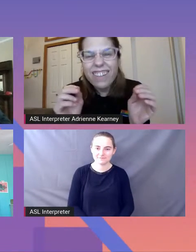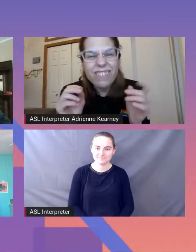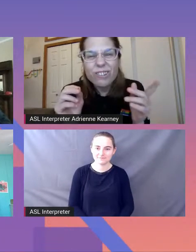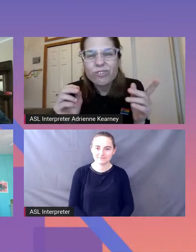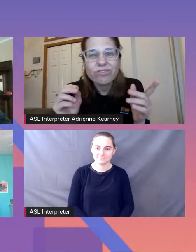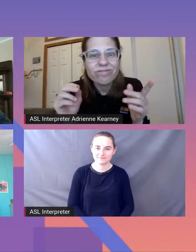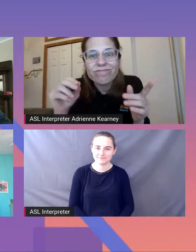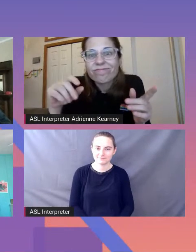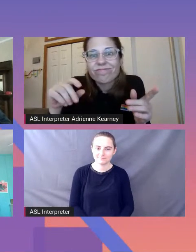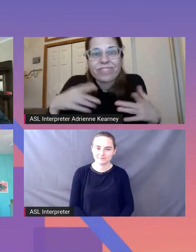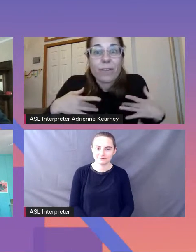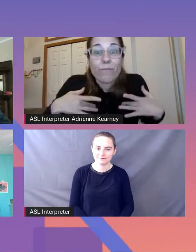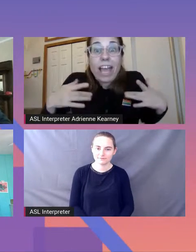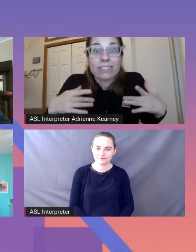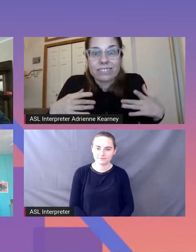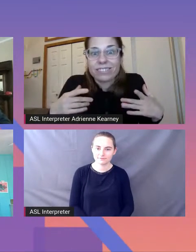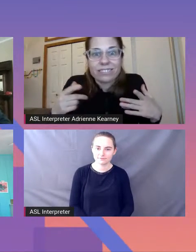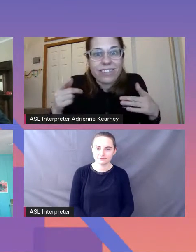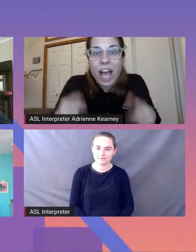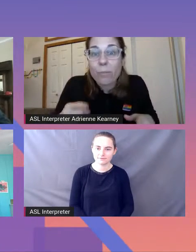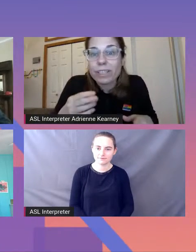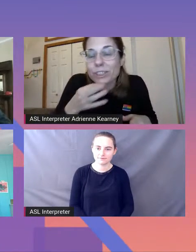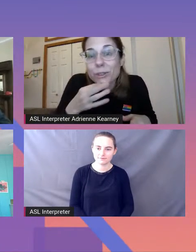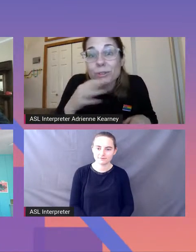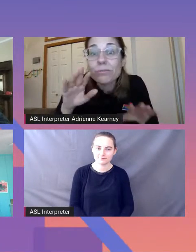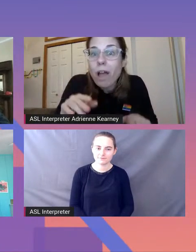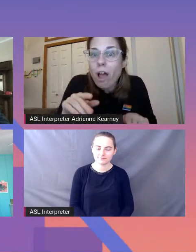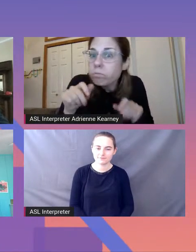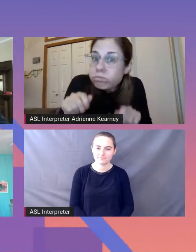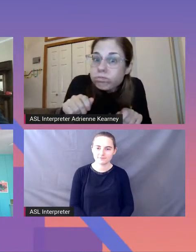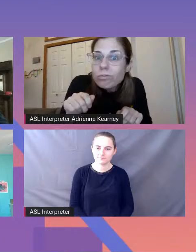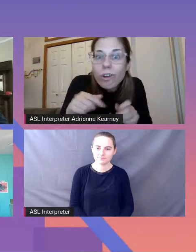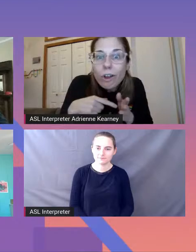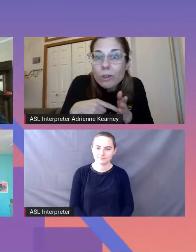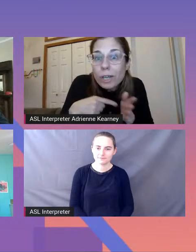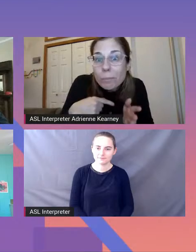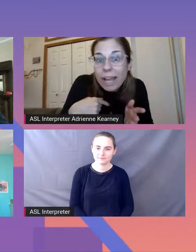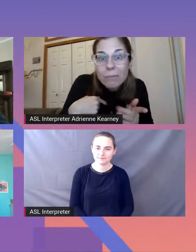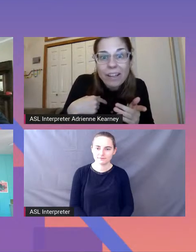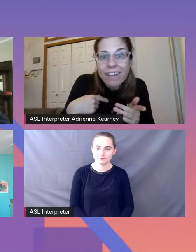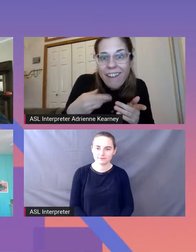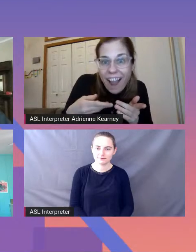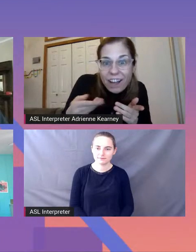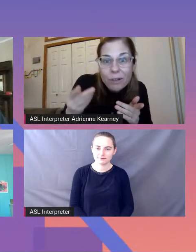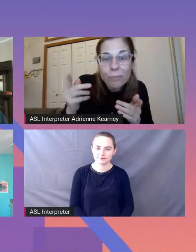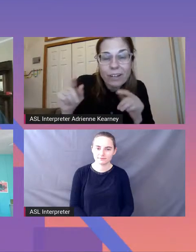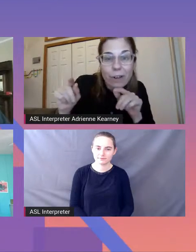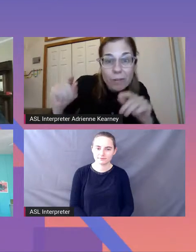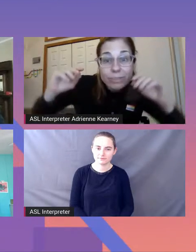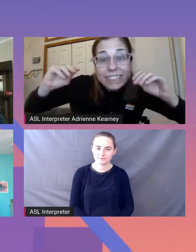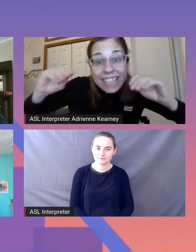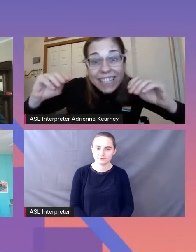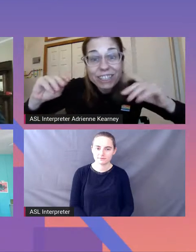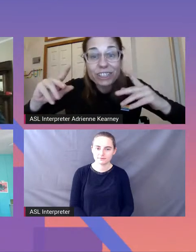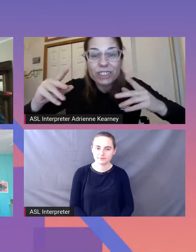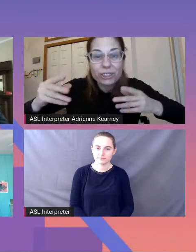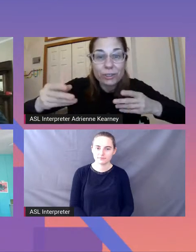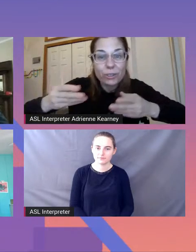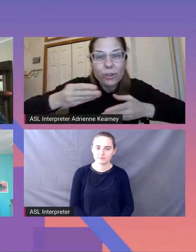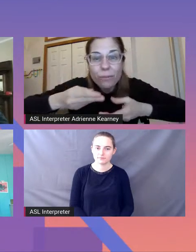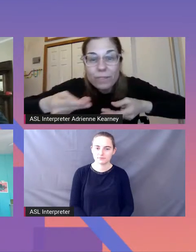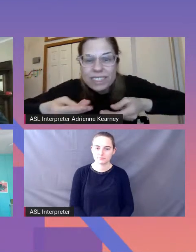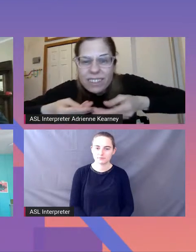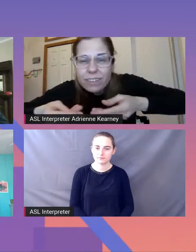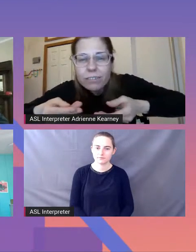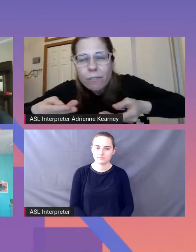always, like Siobhan said, you can pay me. You can pay me to teach things, to facilitate things, to consult on things. I'm here for